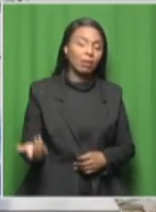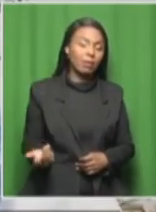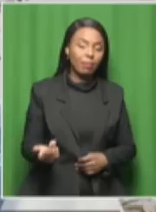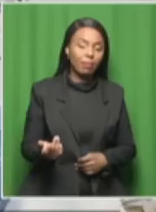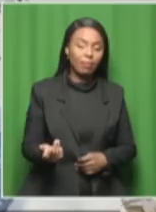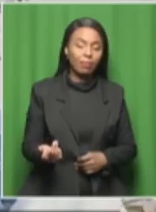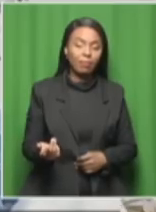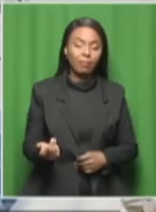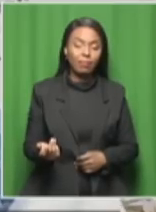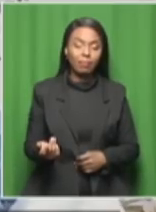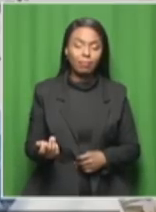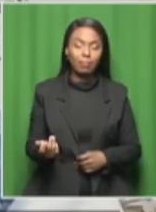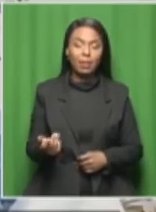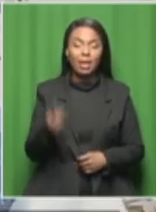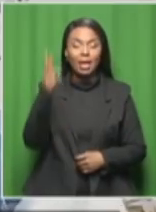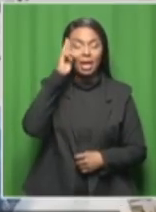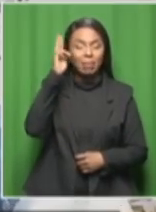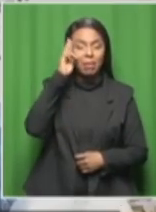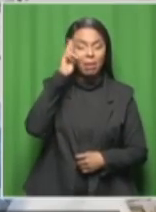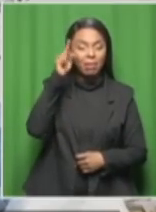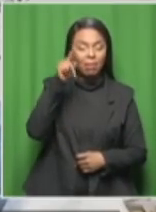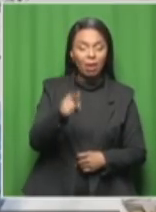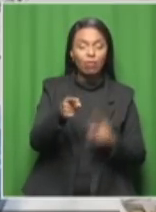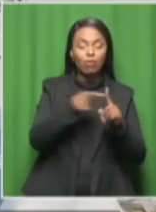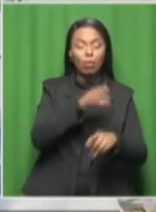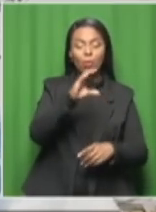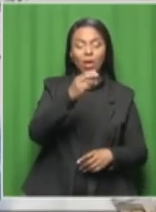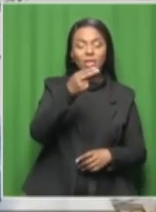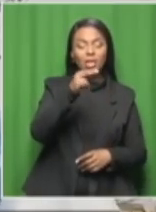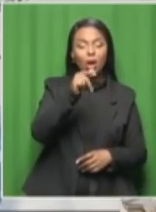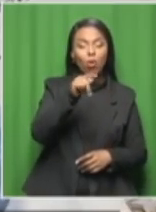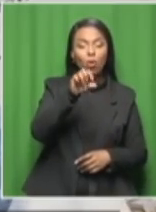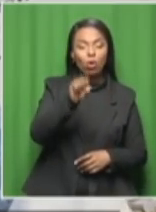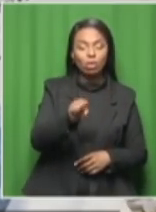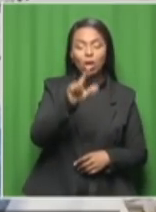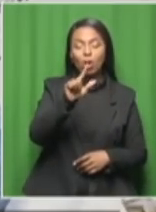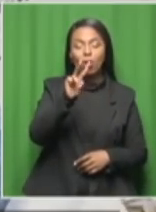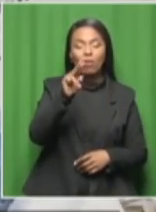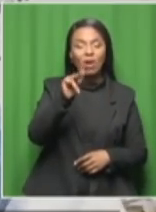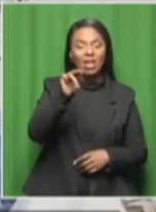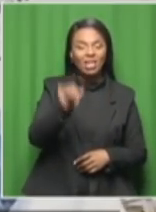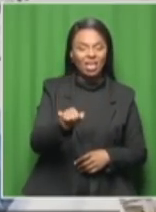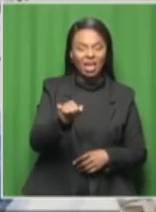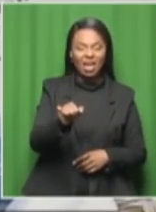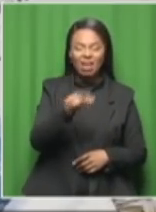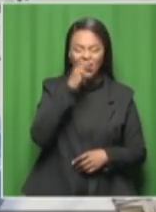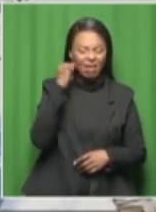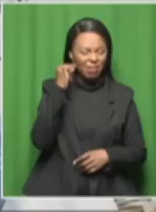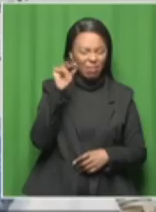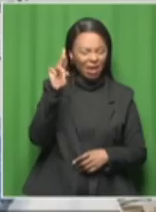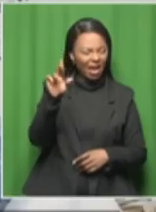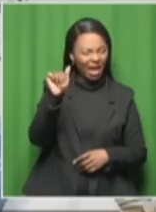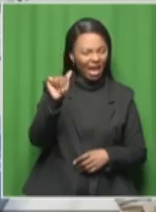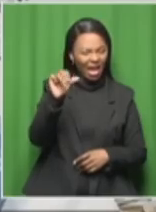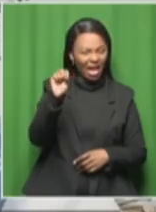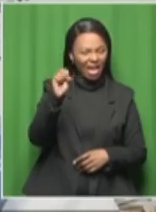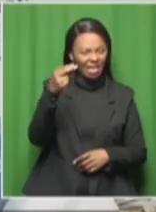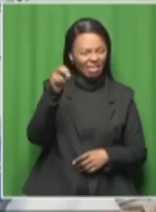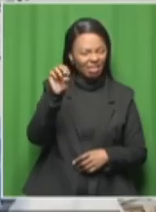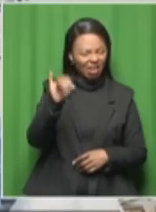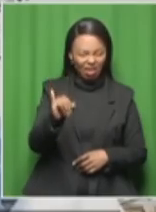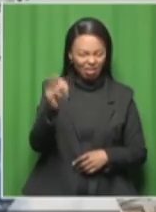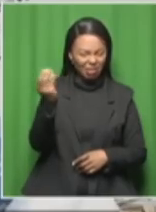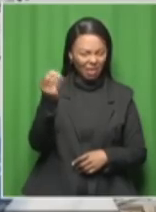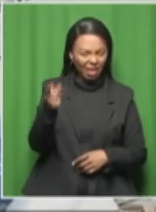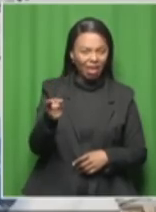you remember that fellow from Czechoslovakia? I don't know why I'm... Radovan Krecher. Yes. Yes, you